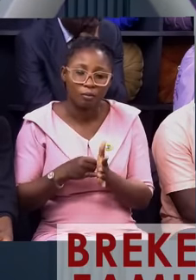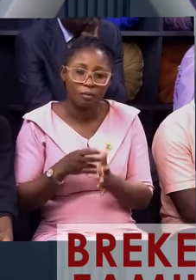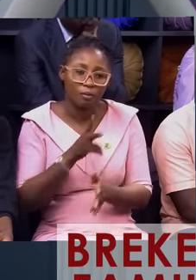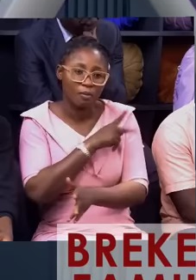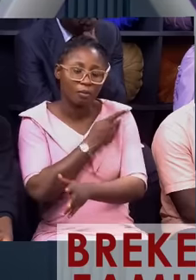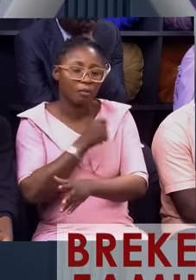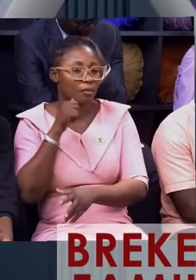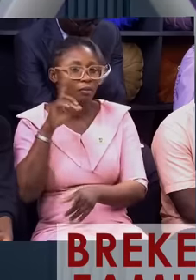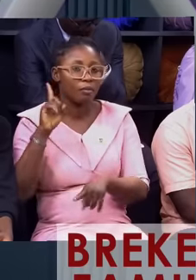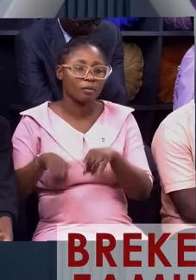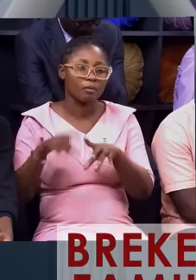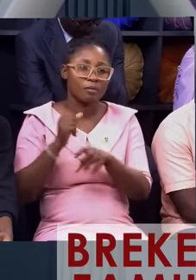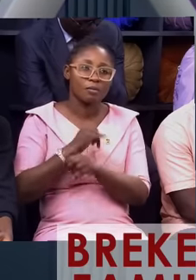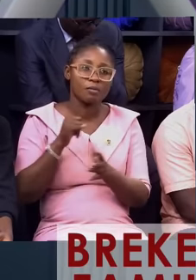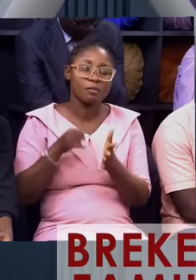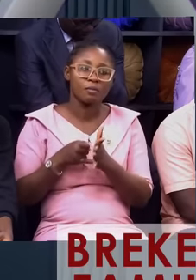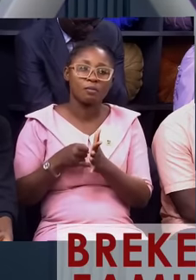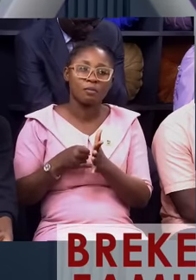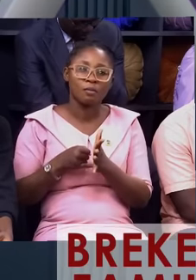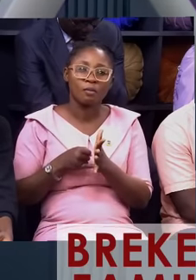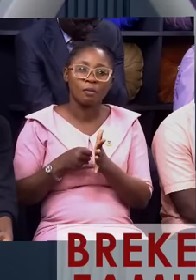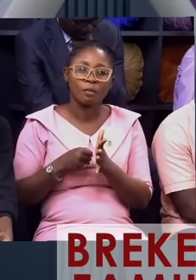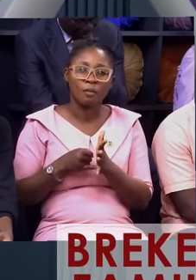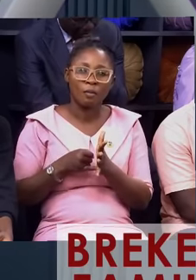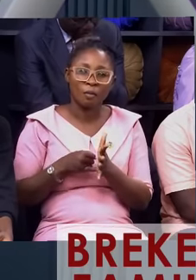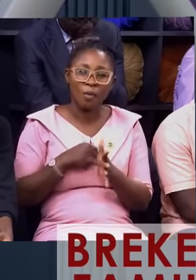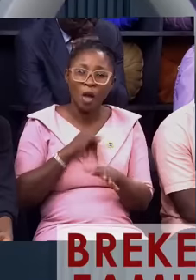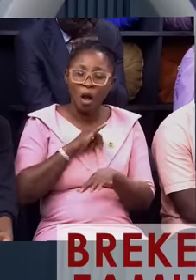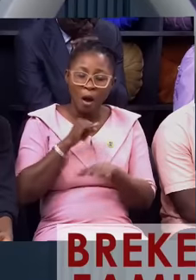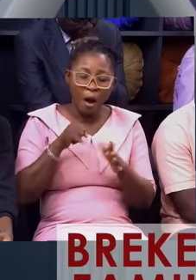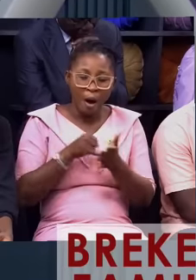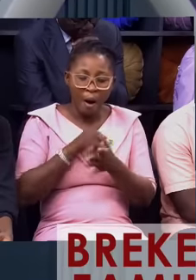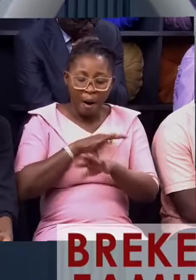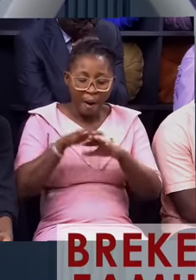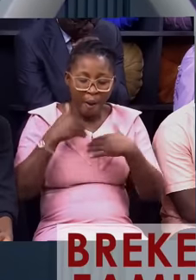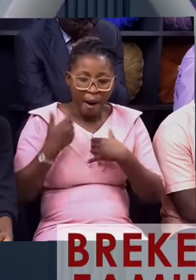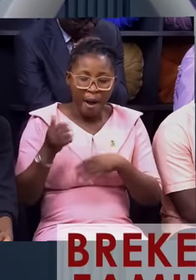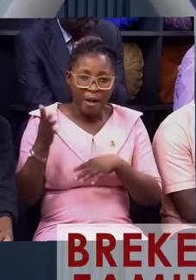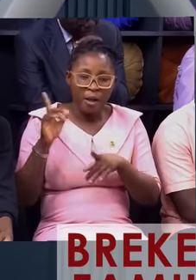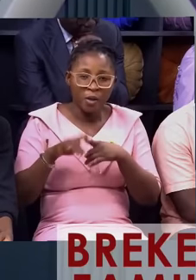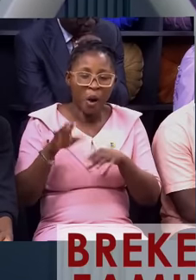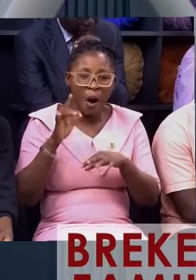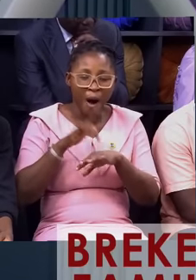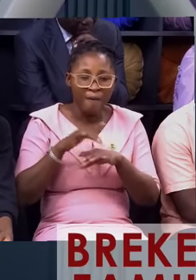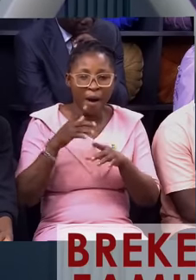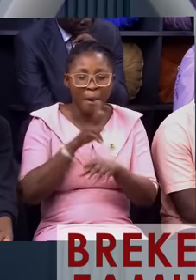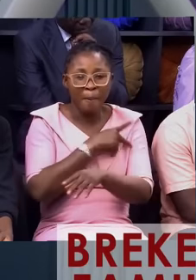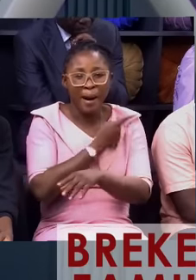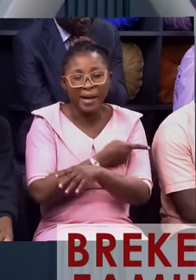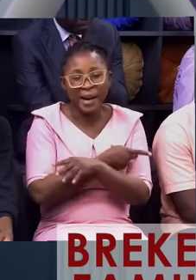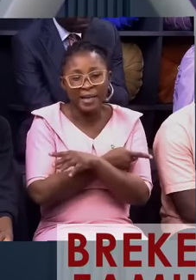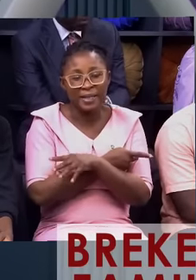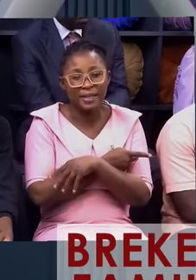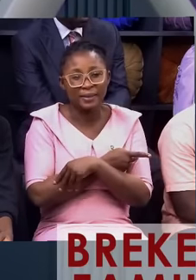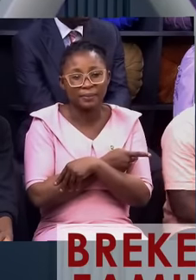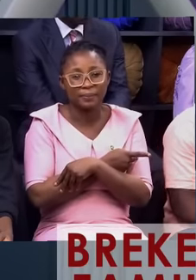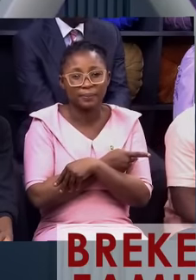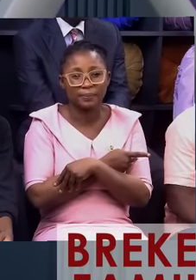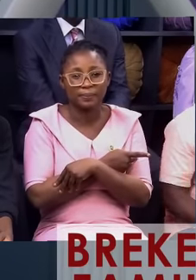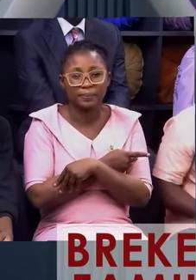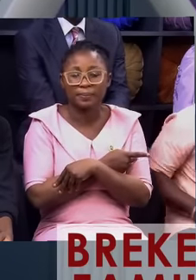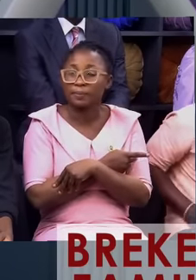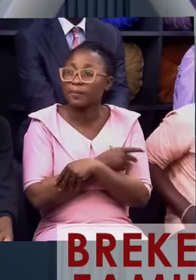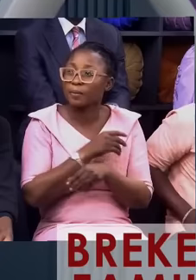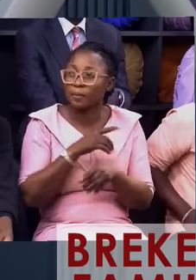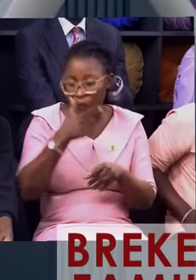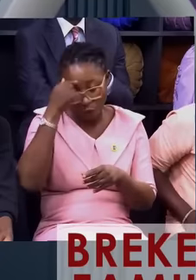who no he can pregnant but to take according to the experience not